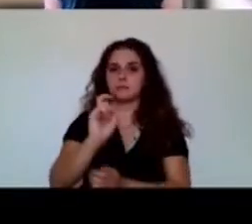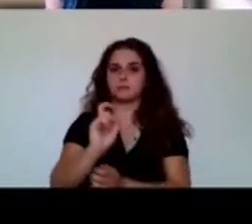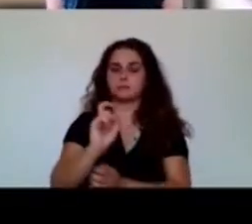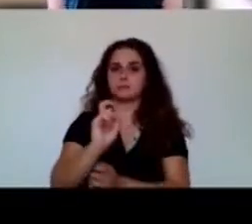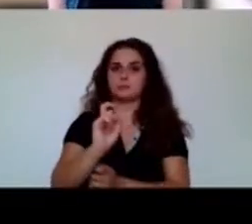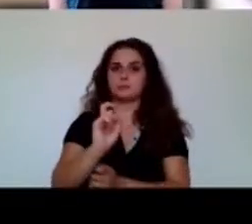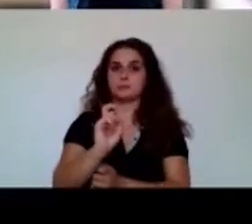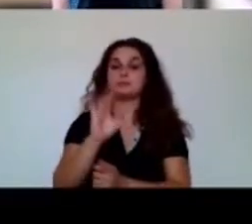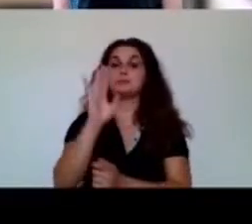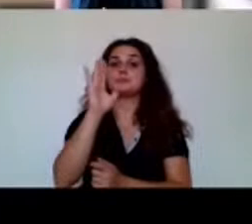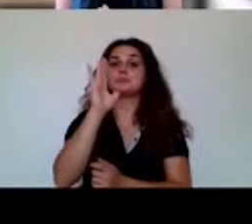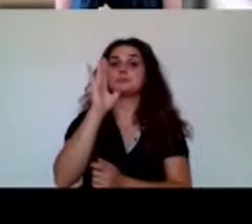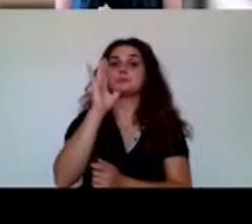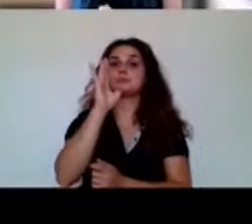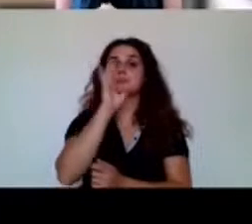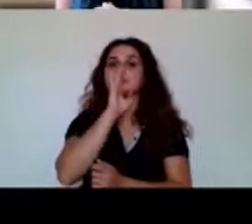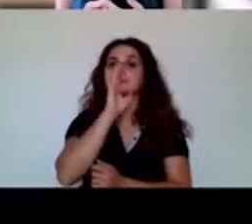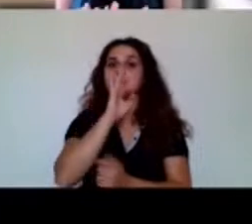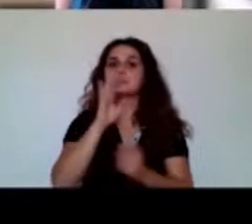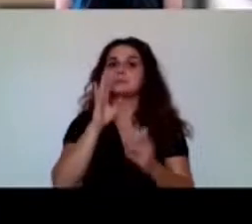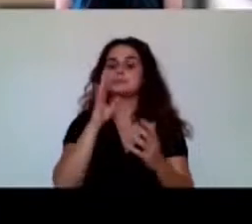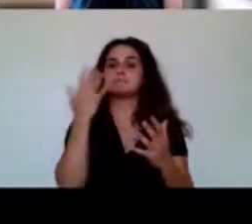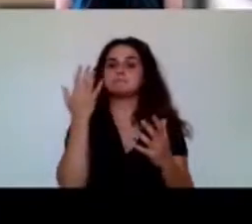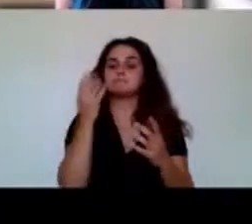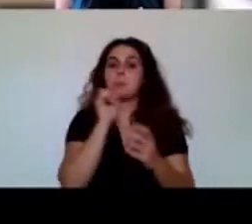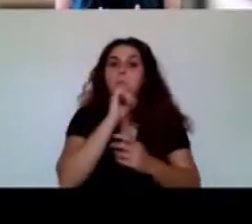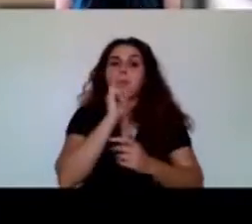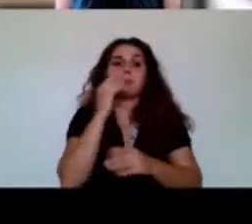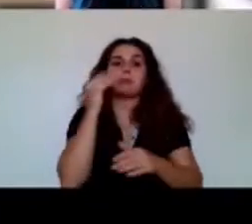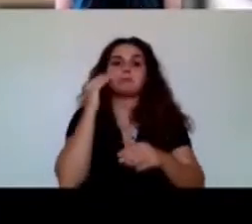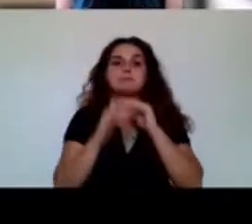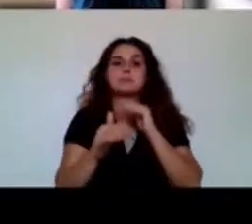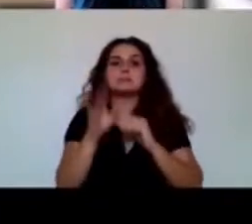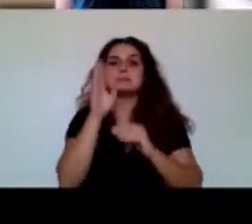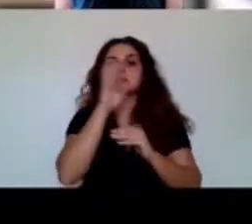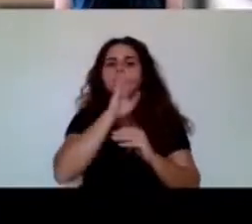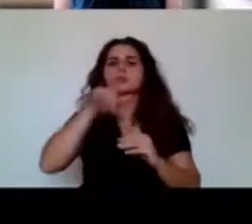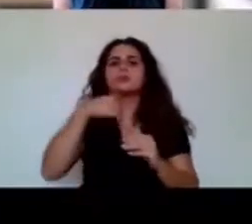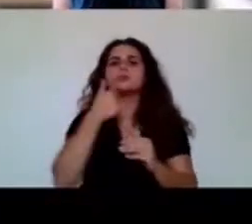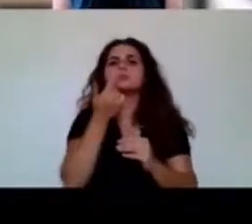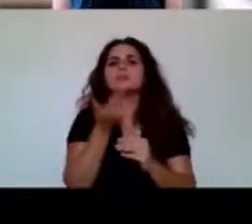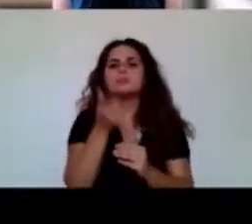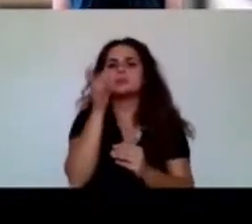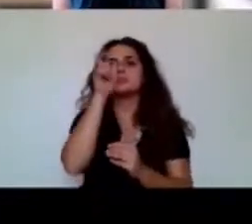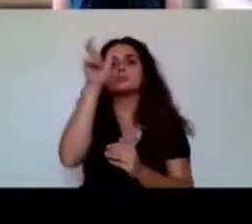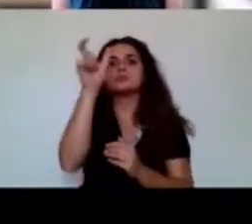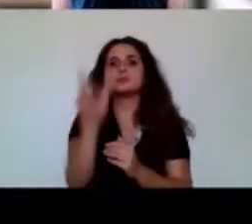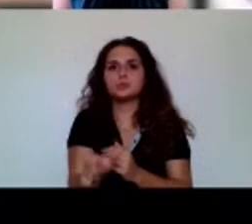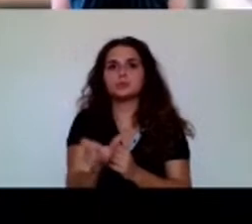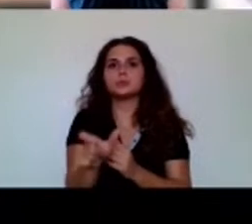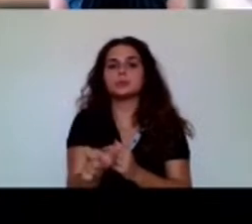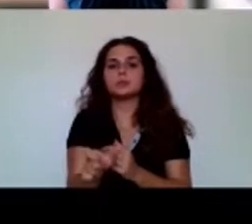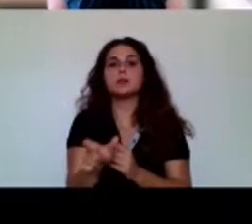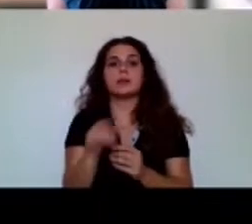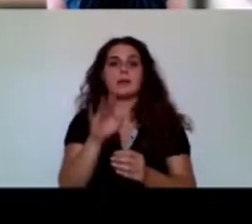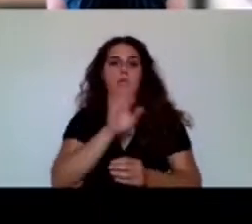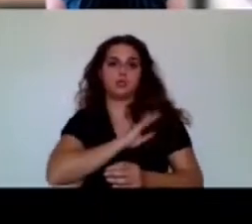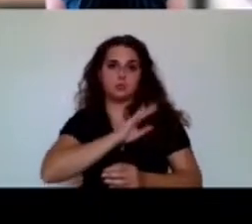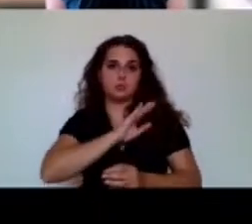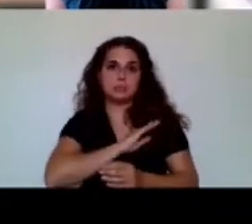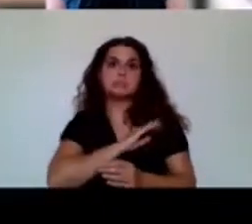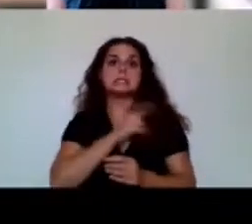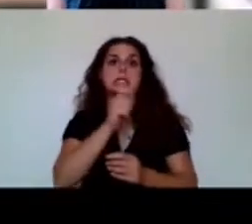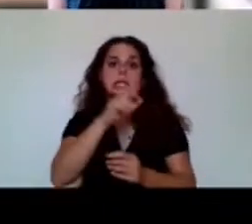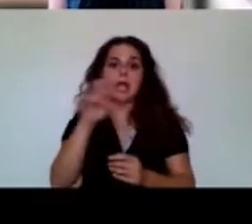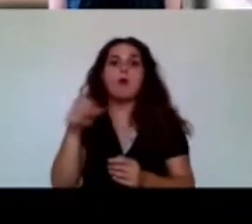signal. So what happens if we actually tell the subjects that they're going to experience this